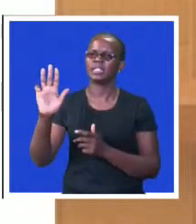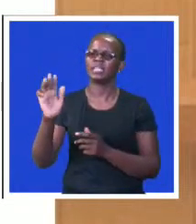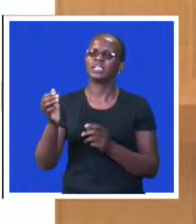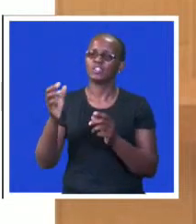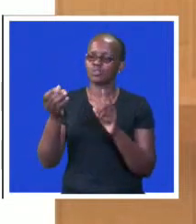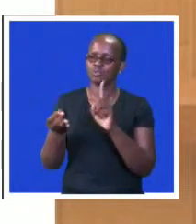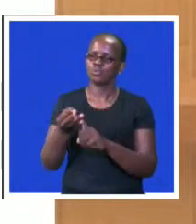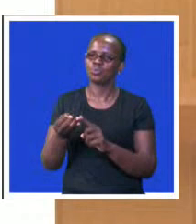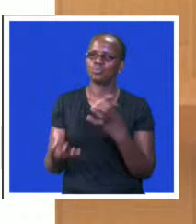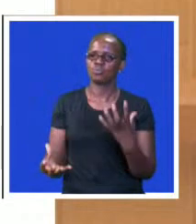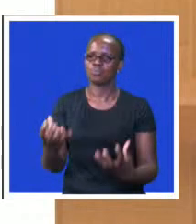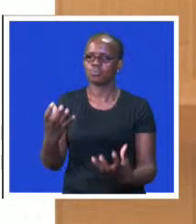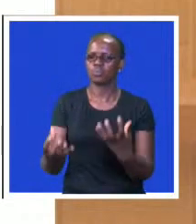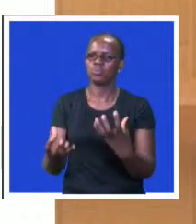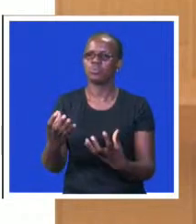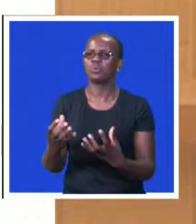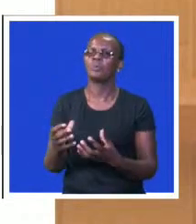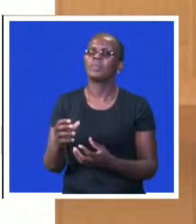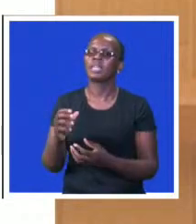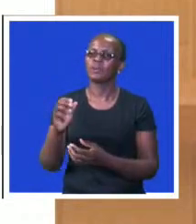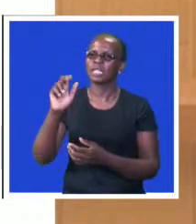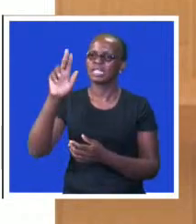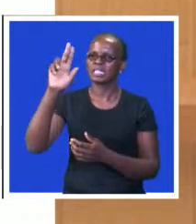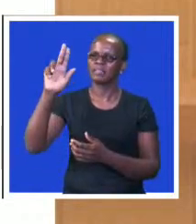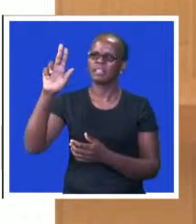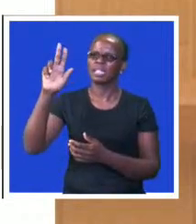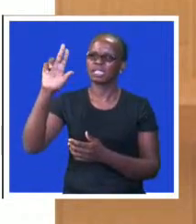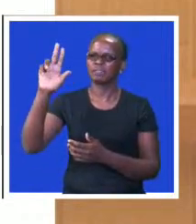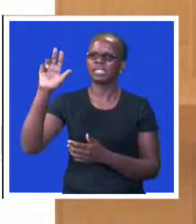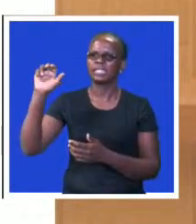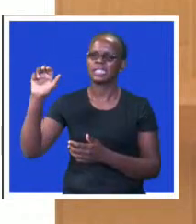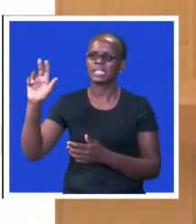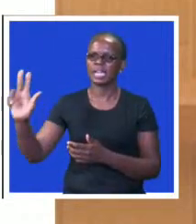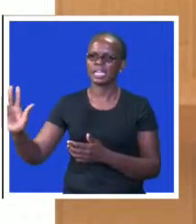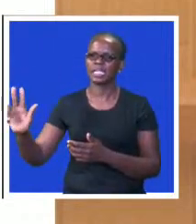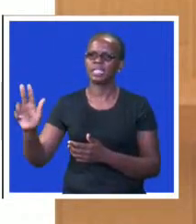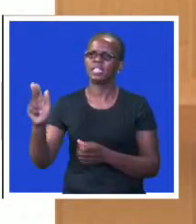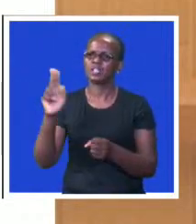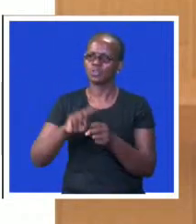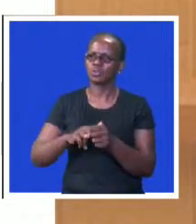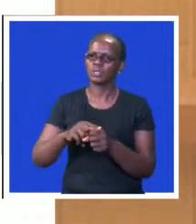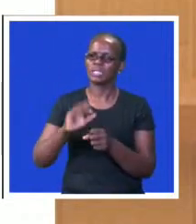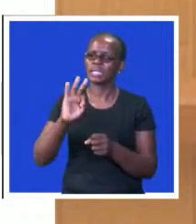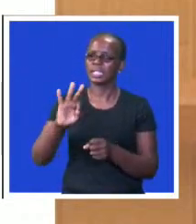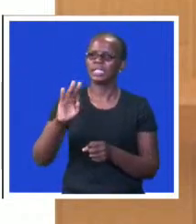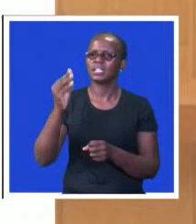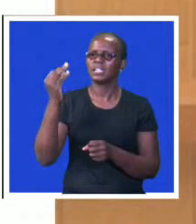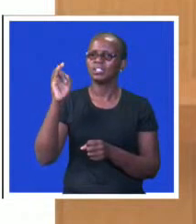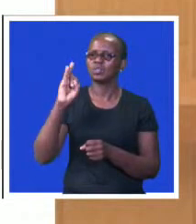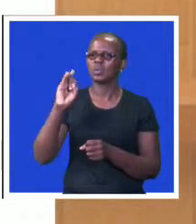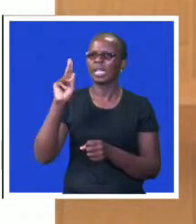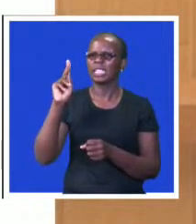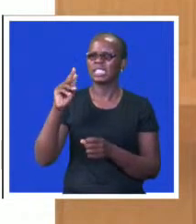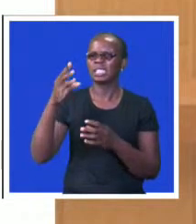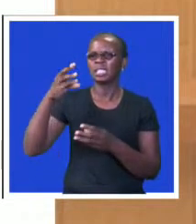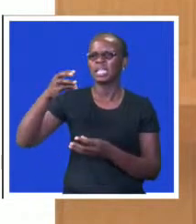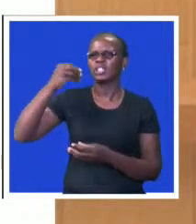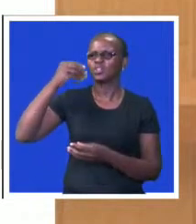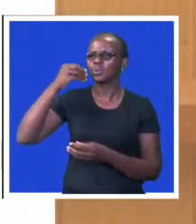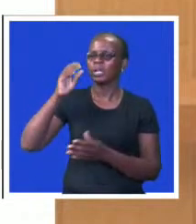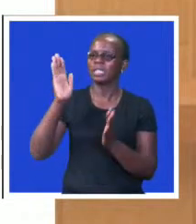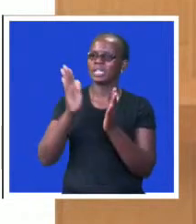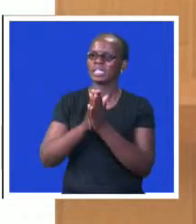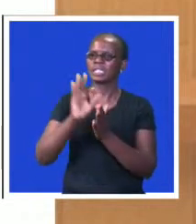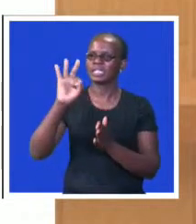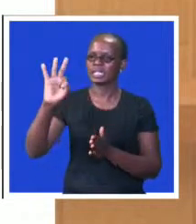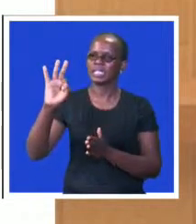79 emalangeni, 2 kg sugar at 13 emalangeni. The 2 kg doesn't mean the number of